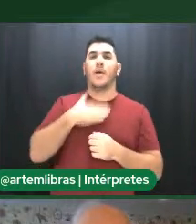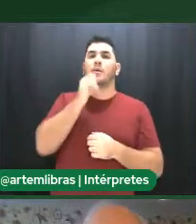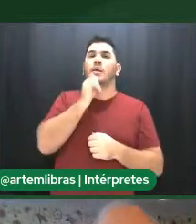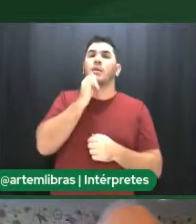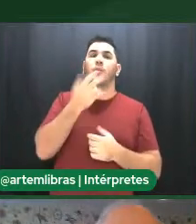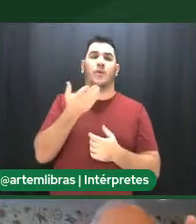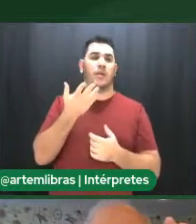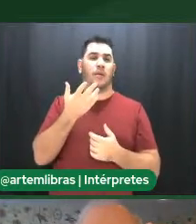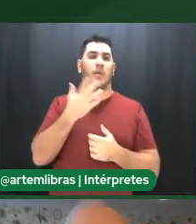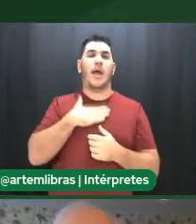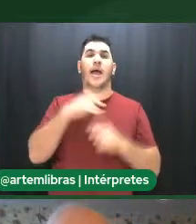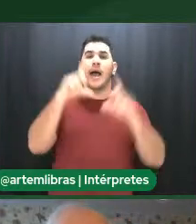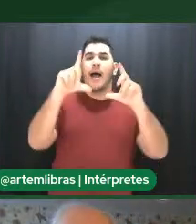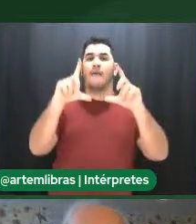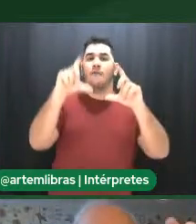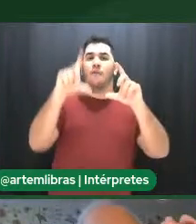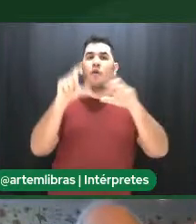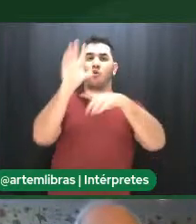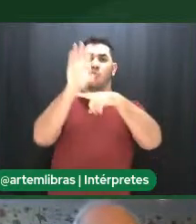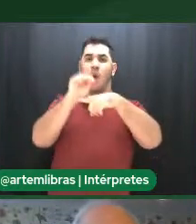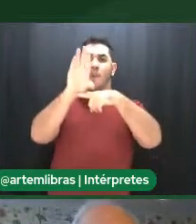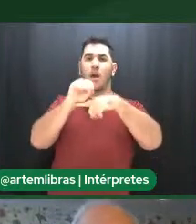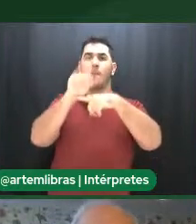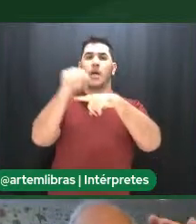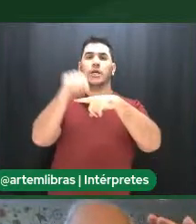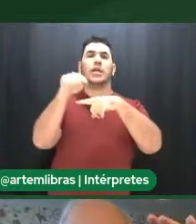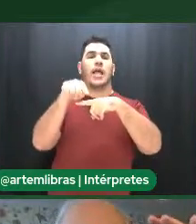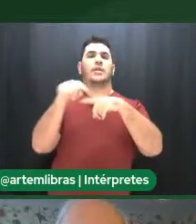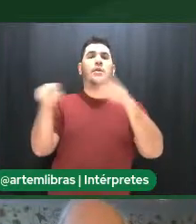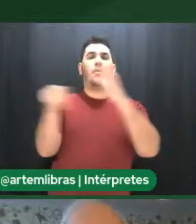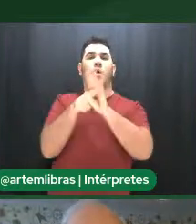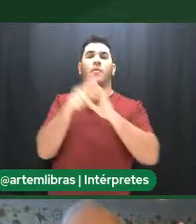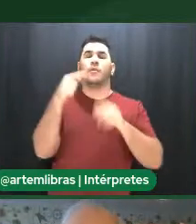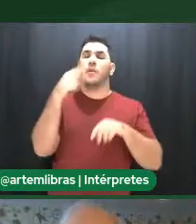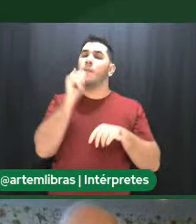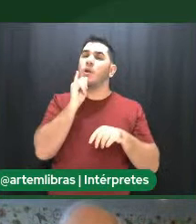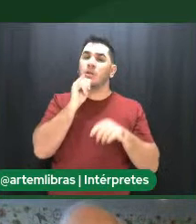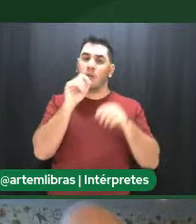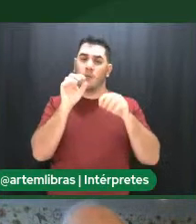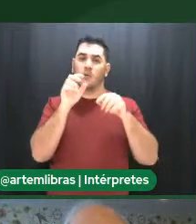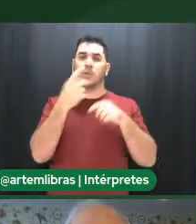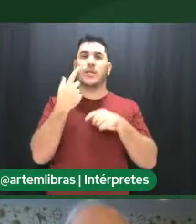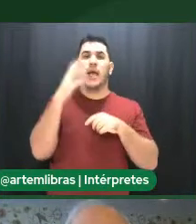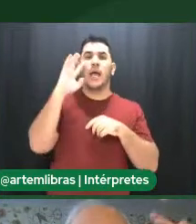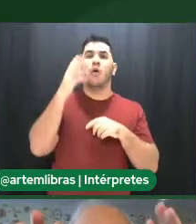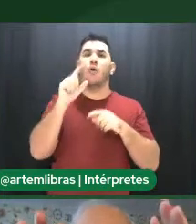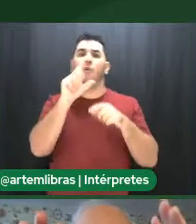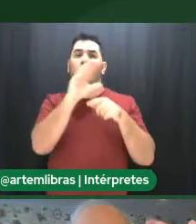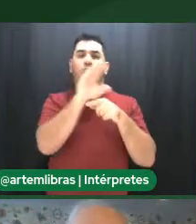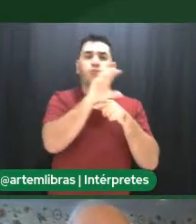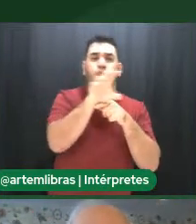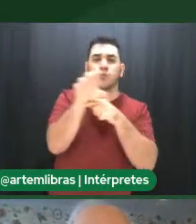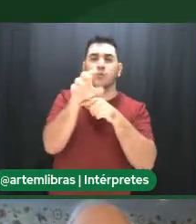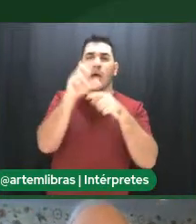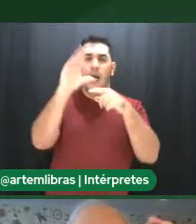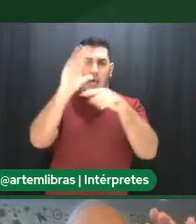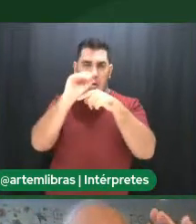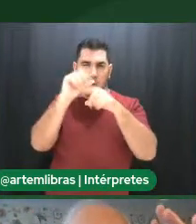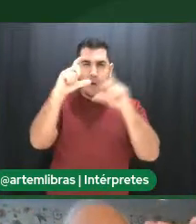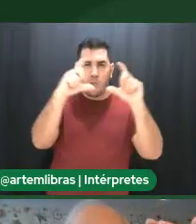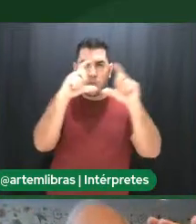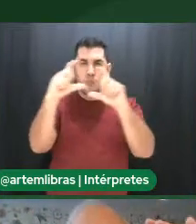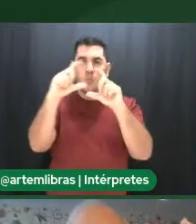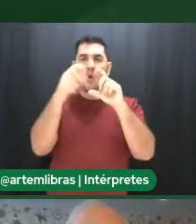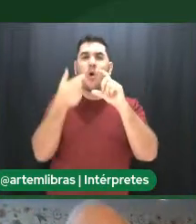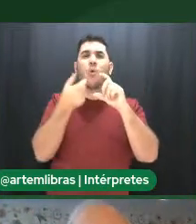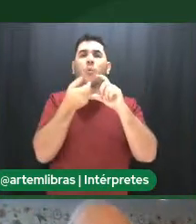camera, you decide where you're going to point the camera. You decide how much zoom to do.